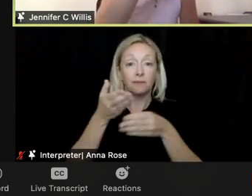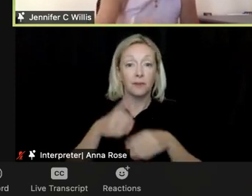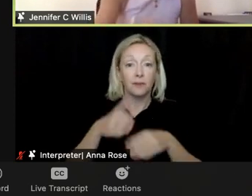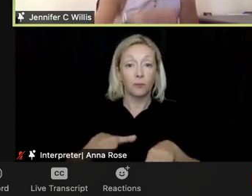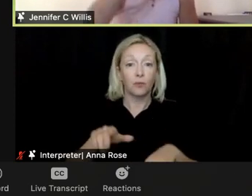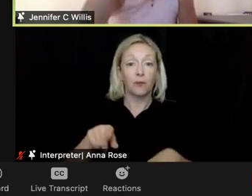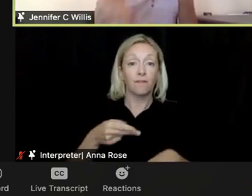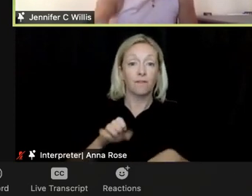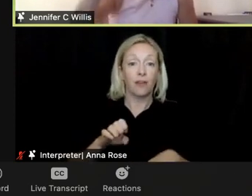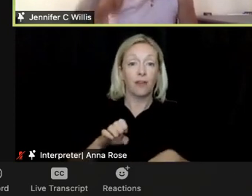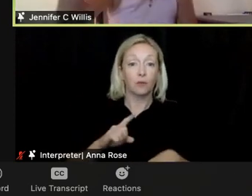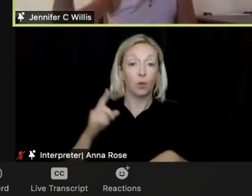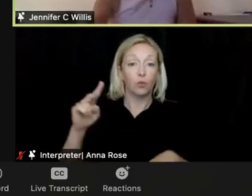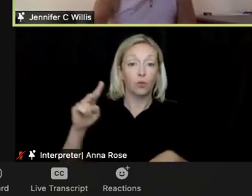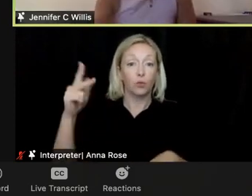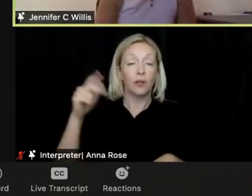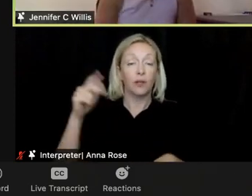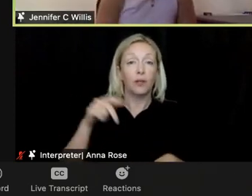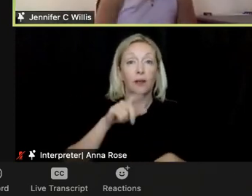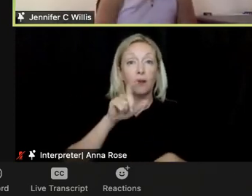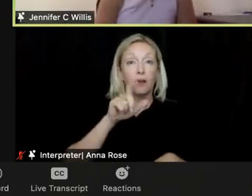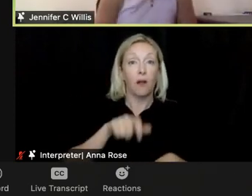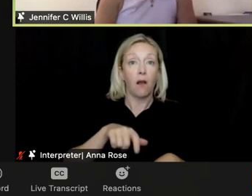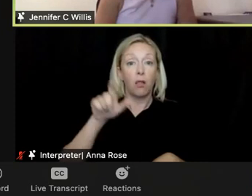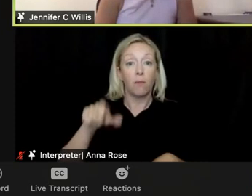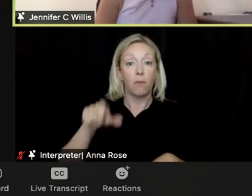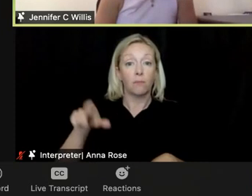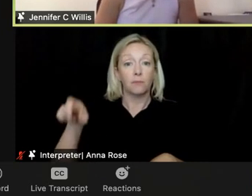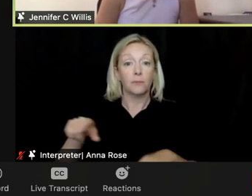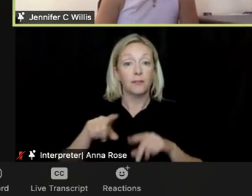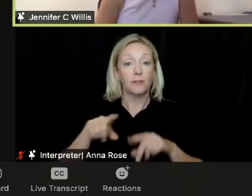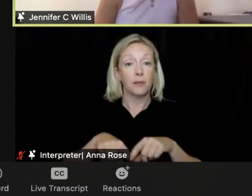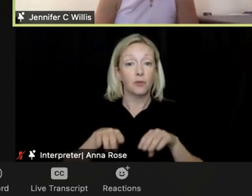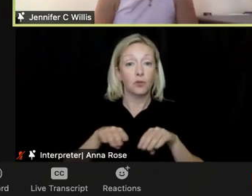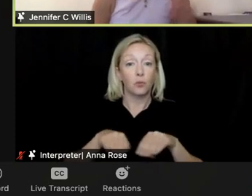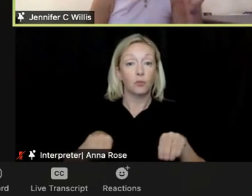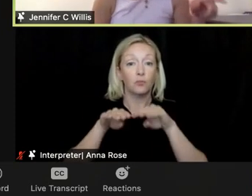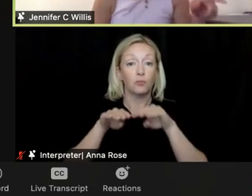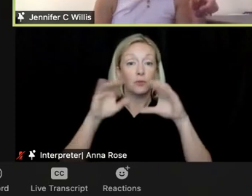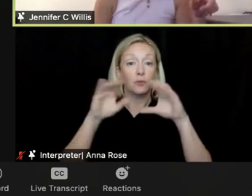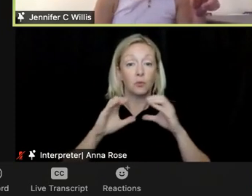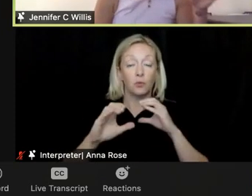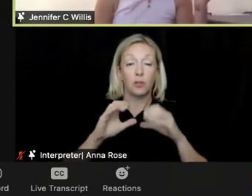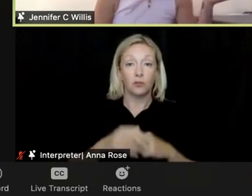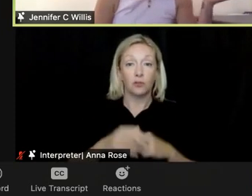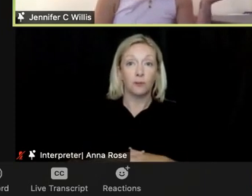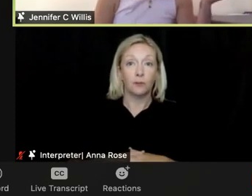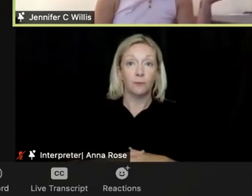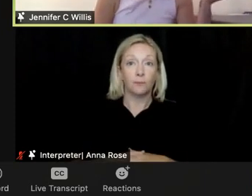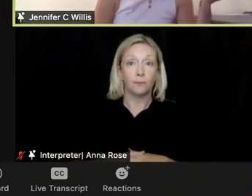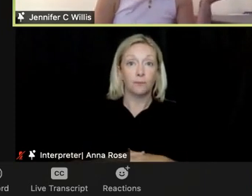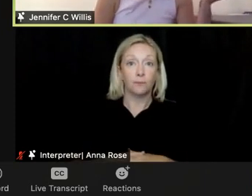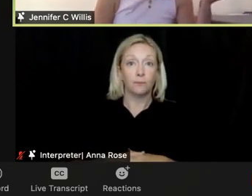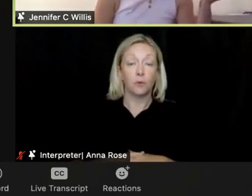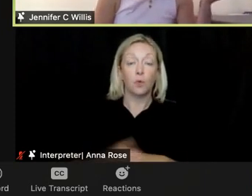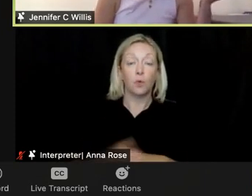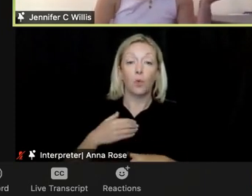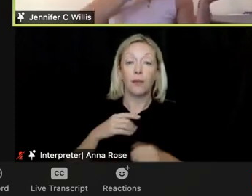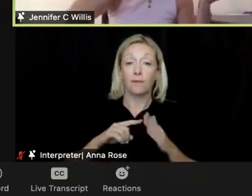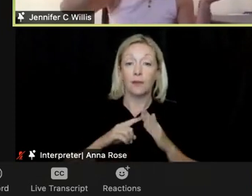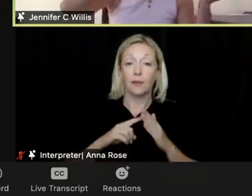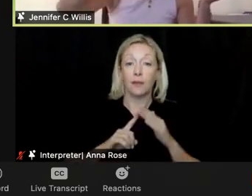and then our columns are based on the different levels of communication. So we've got 3 different levels, the emerging